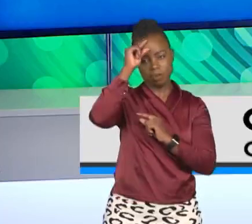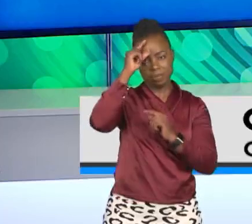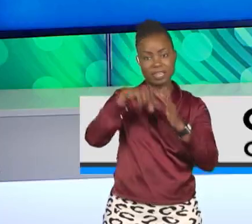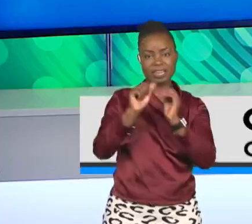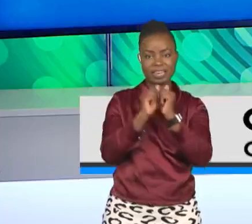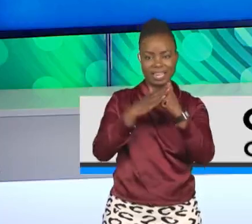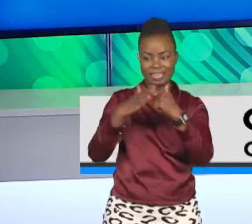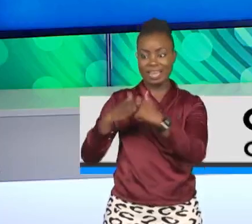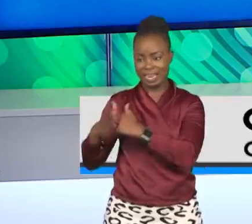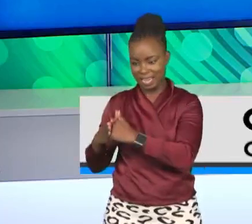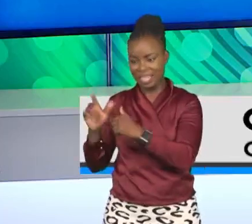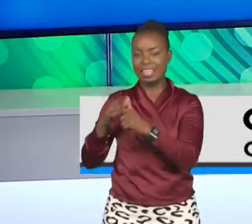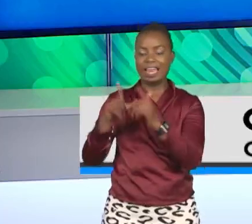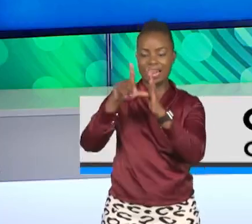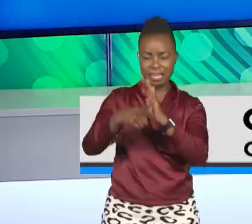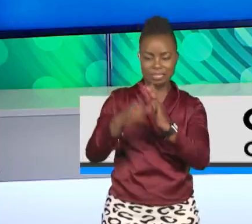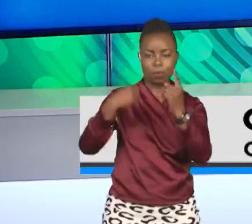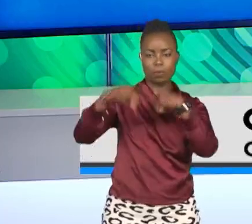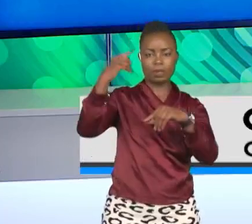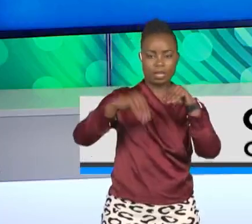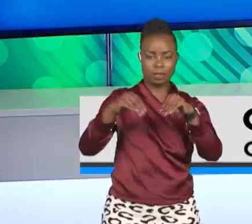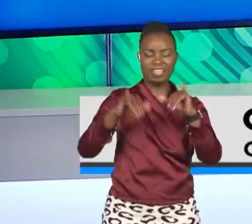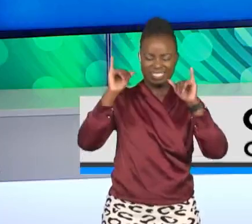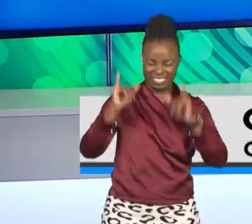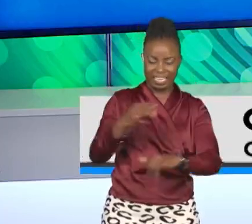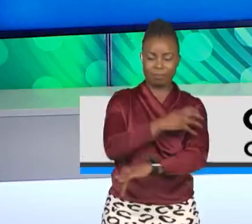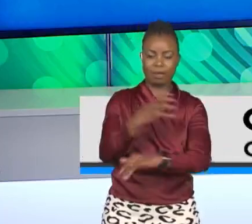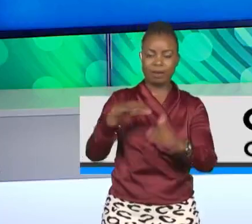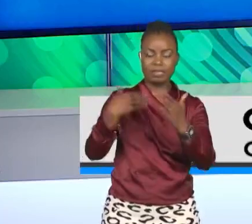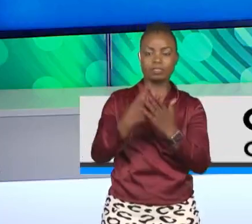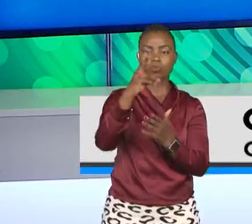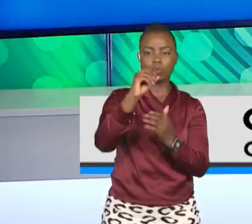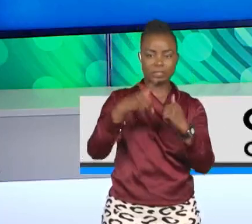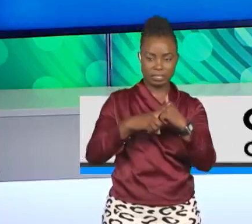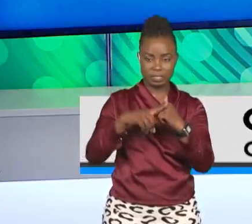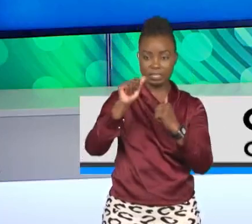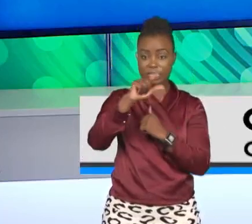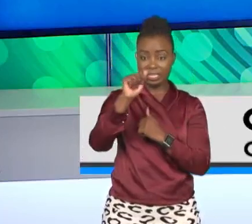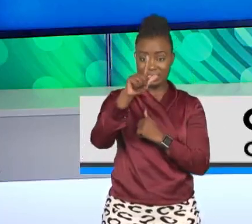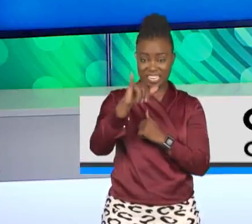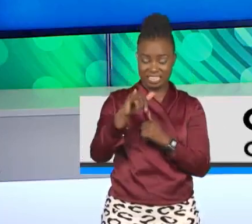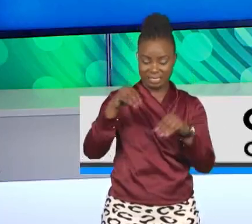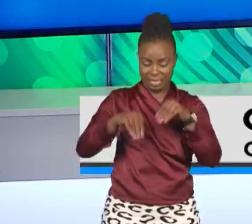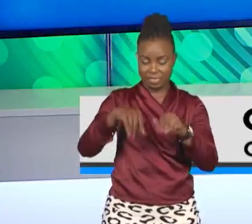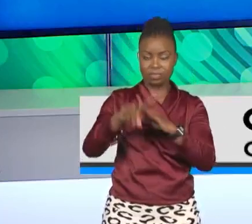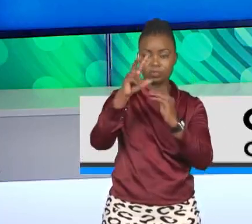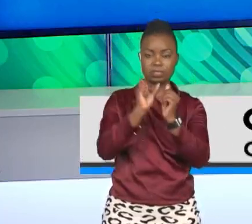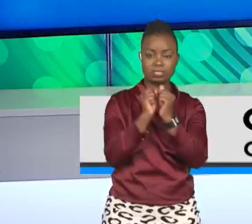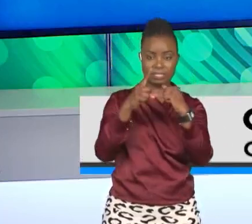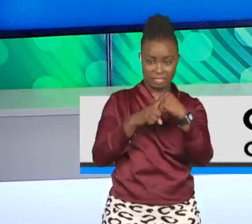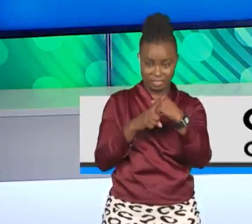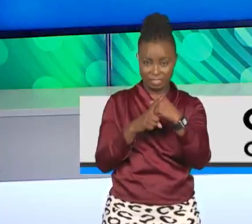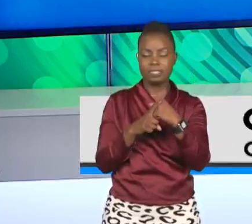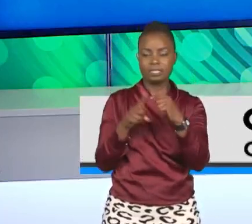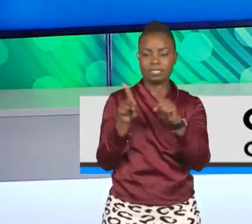He went on to win elections and remained in power until 2006. Azali was elected in 2016 and is tipped